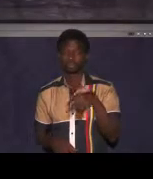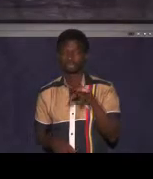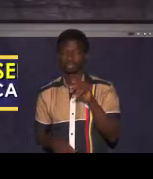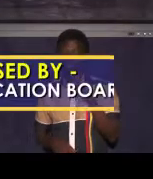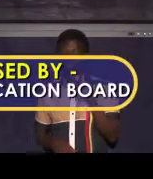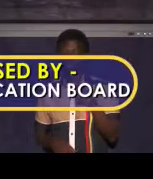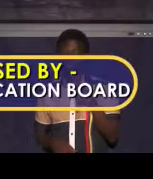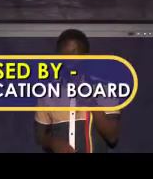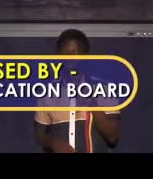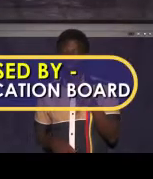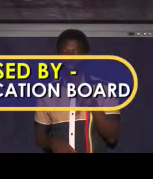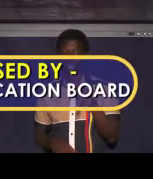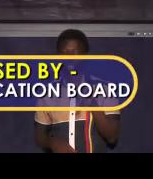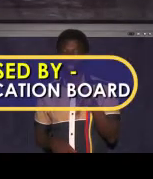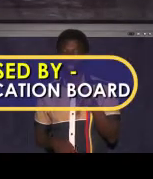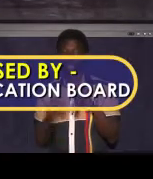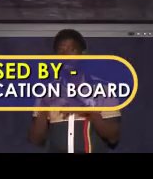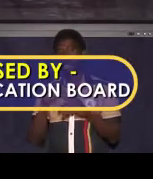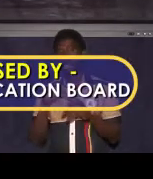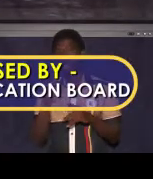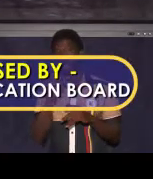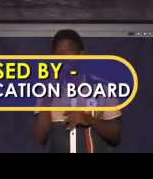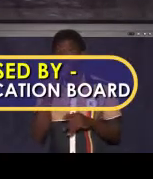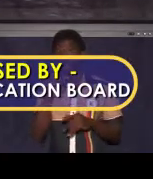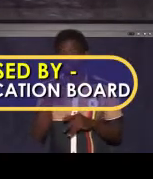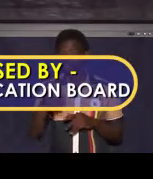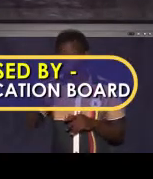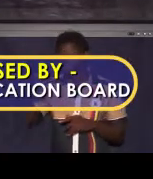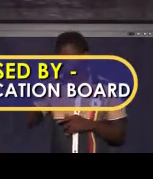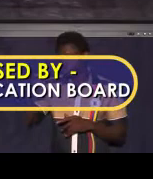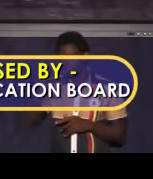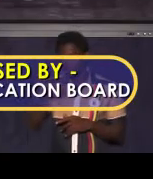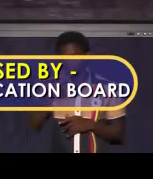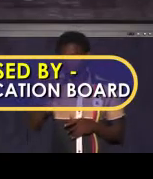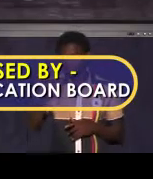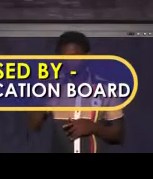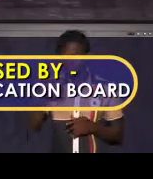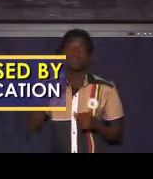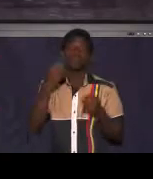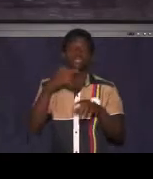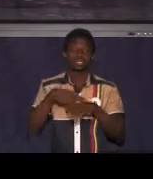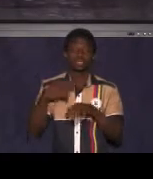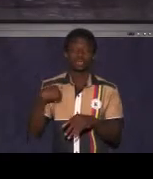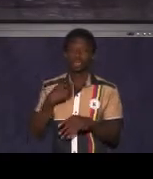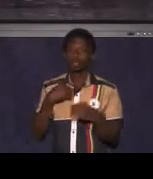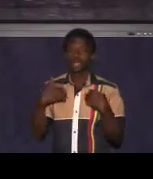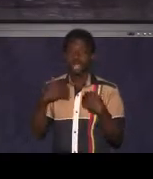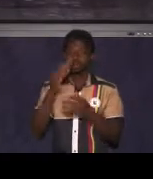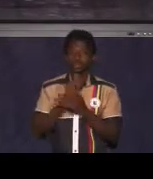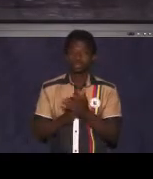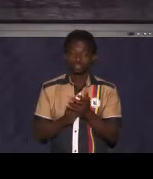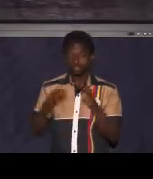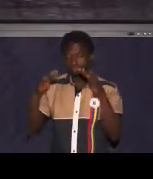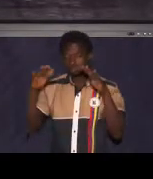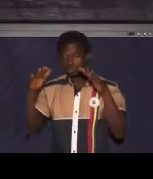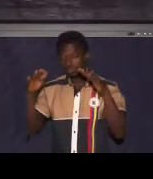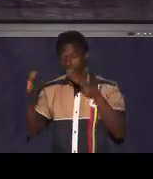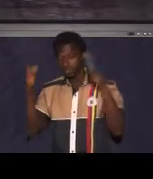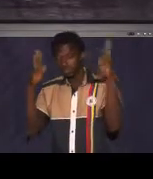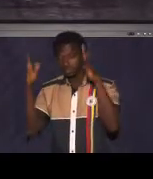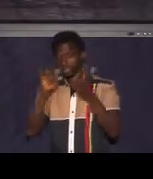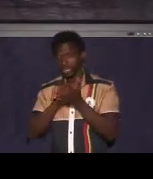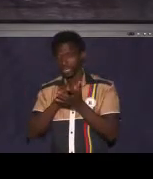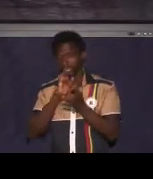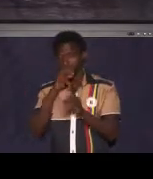the insecticide whereby you spray most times. So we have certain air that have been